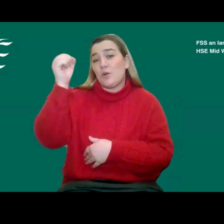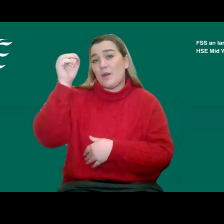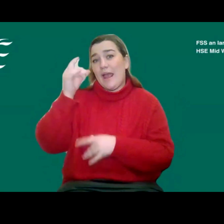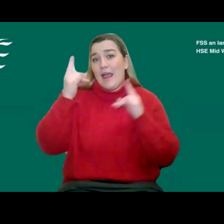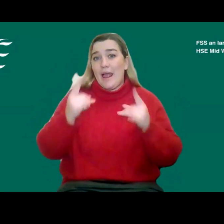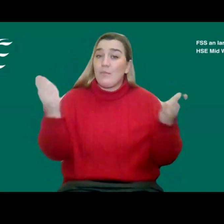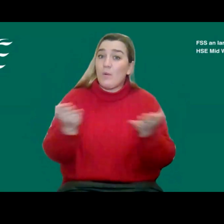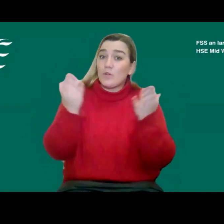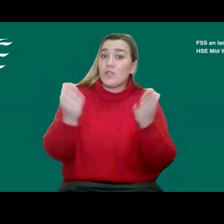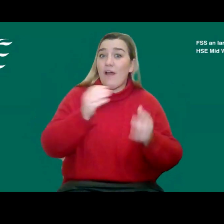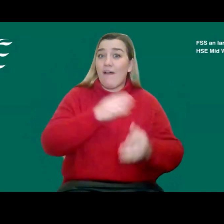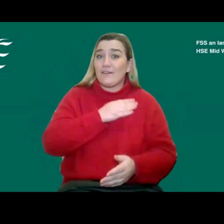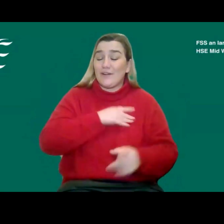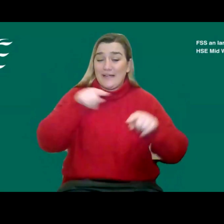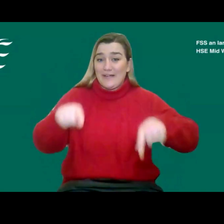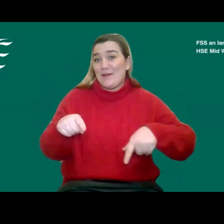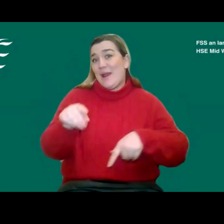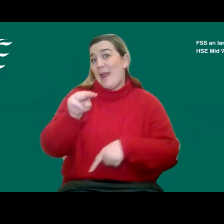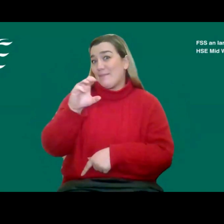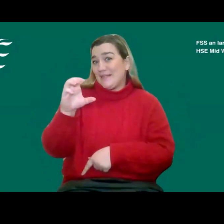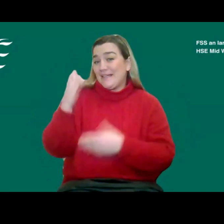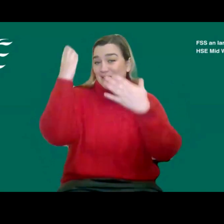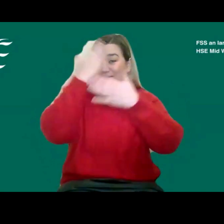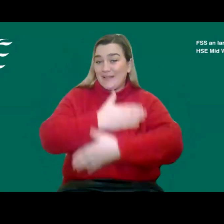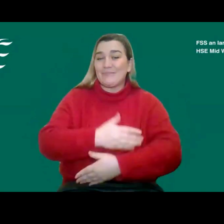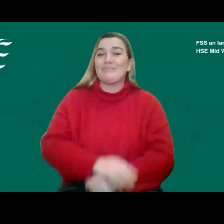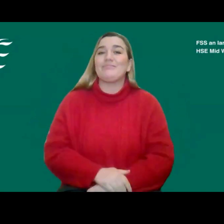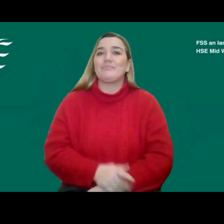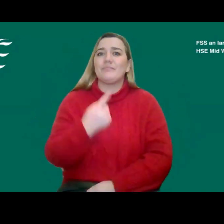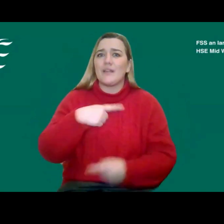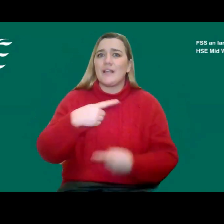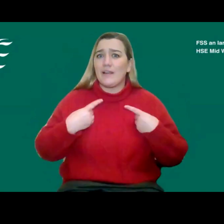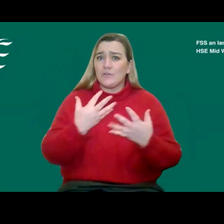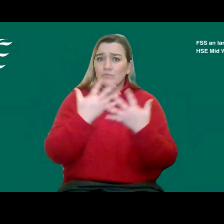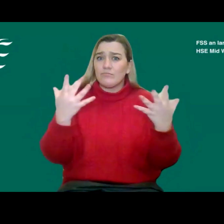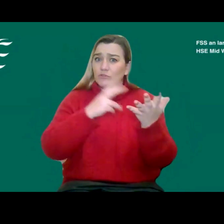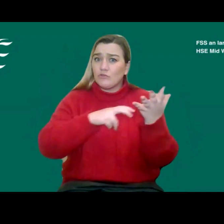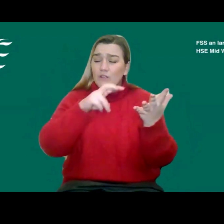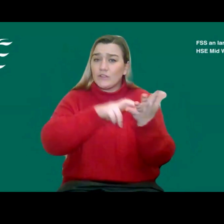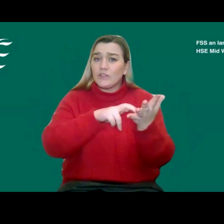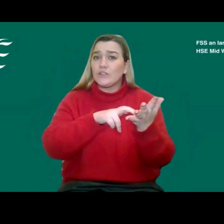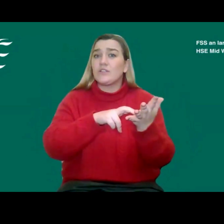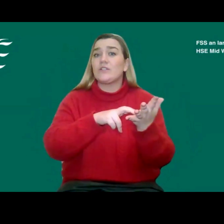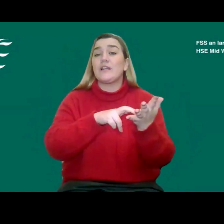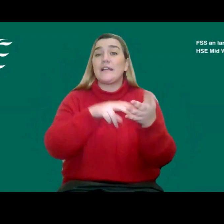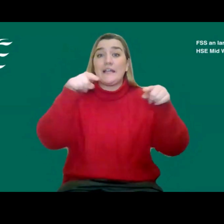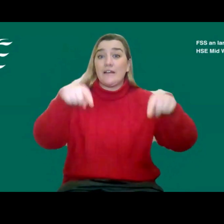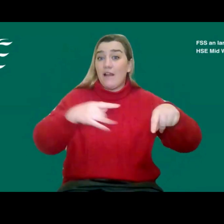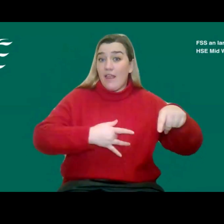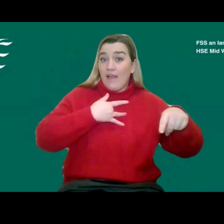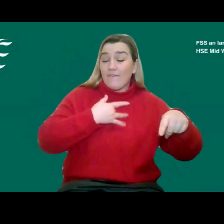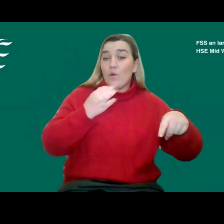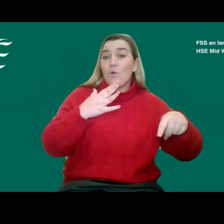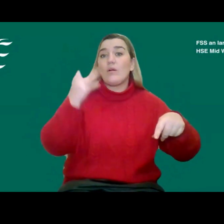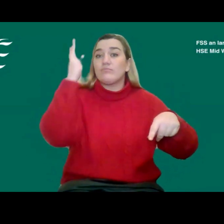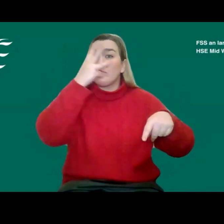your MC for the evening. We are delighted that so many of you have registered and are either joining us live here this evening or are